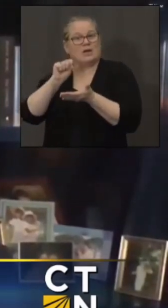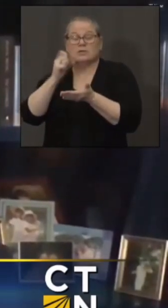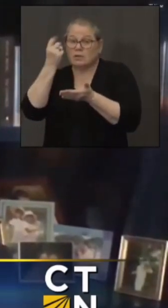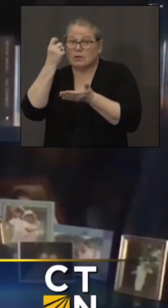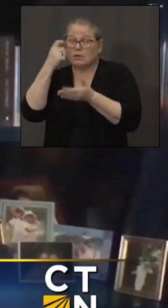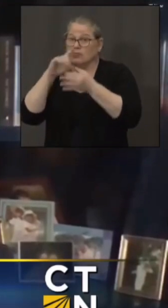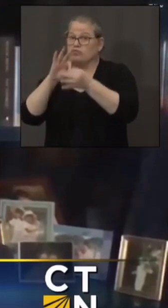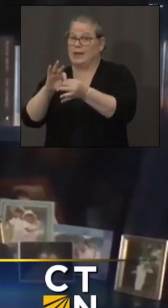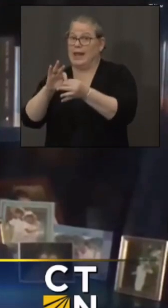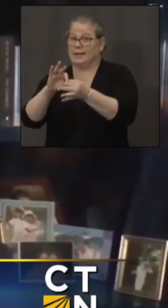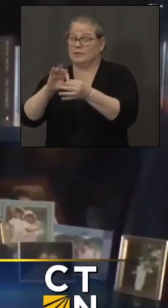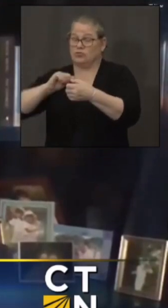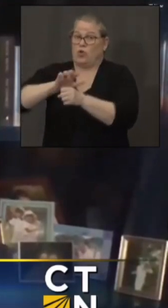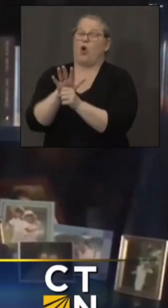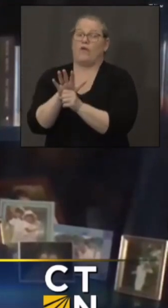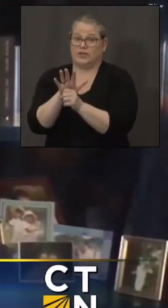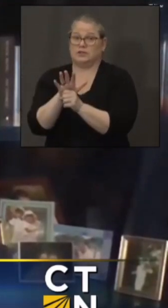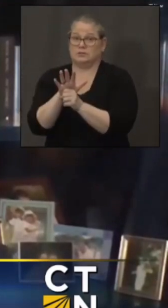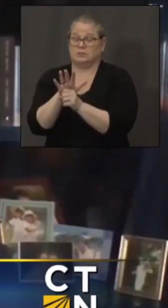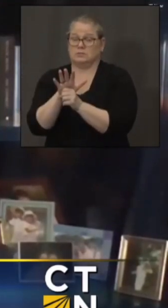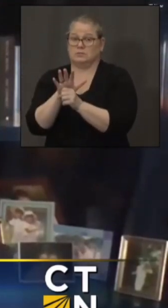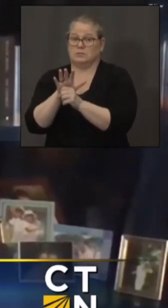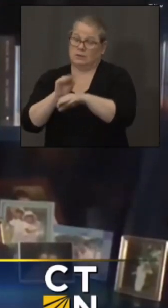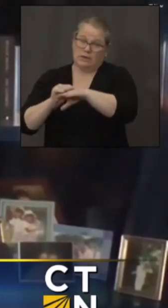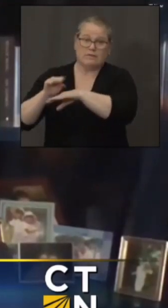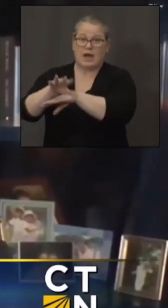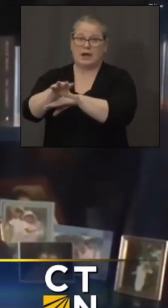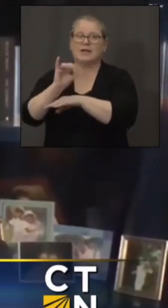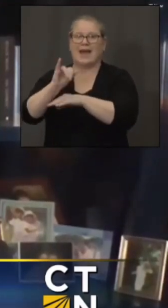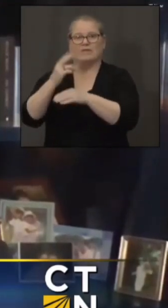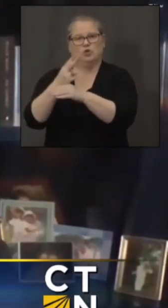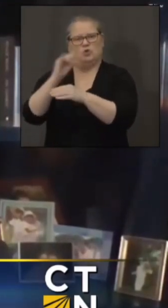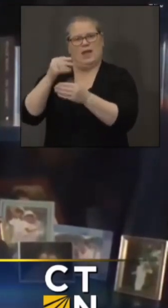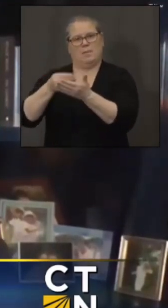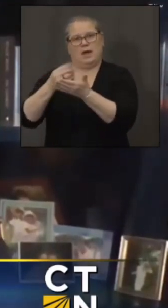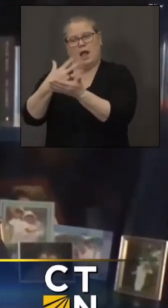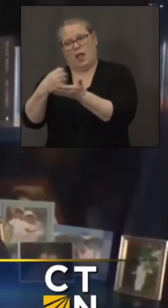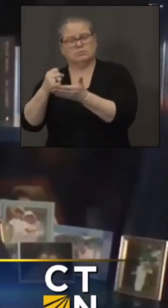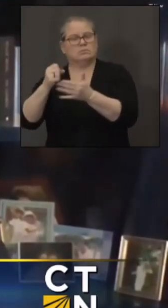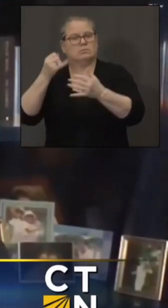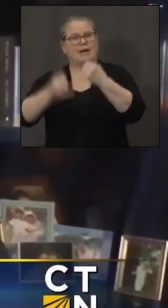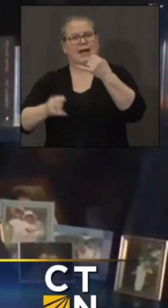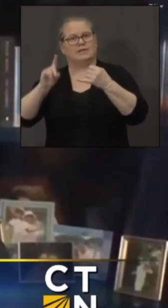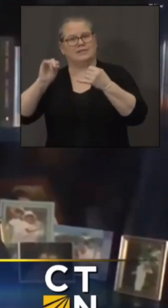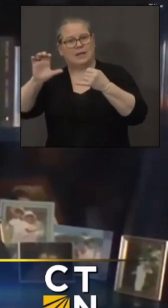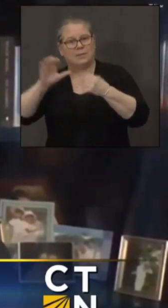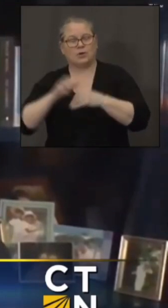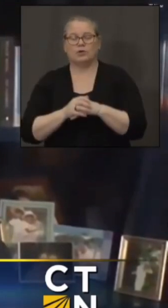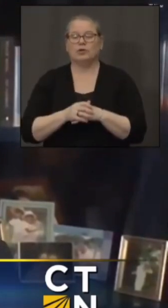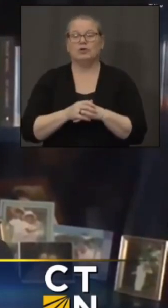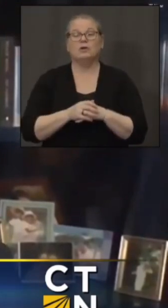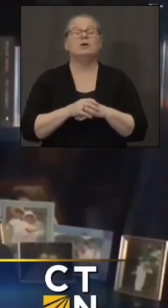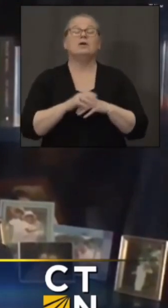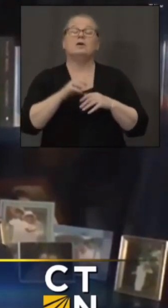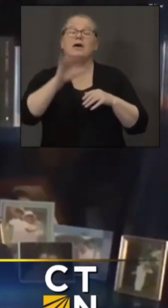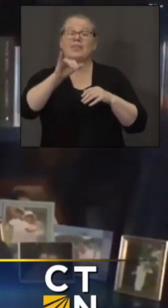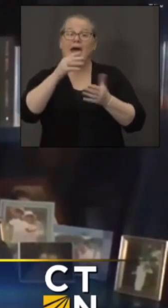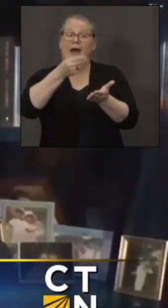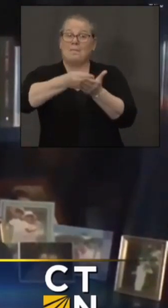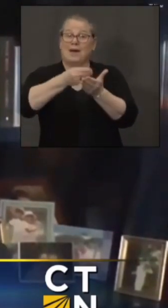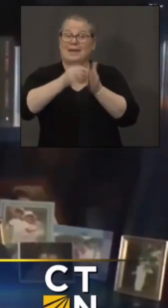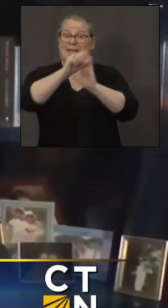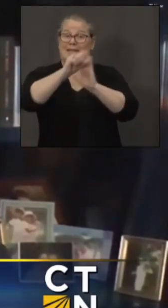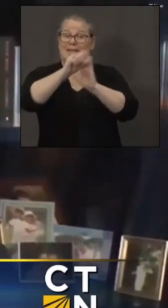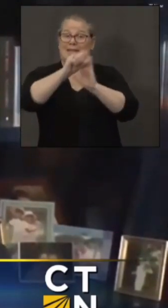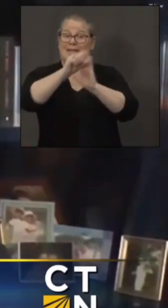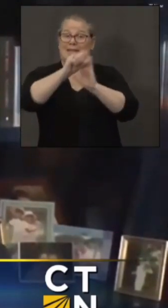be put to work by the end of December. For our own internal resources, which is the rainy day money, I'm really focused on